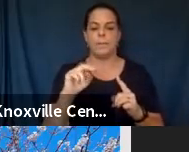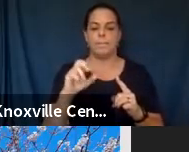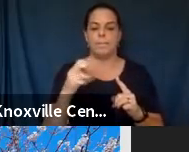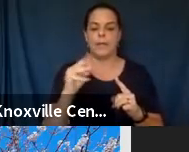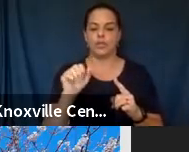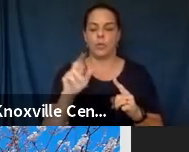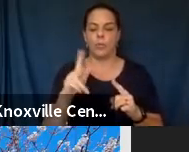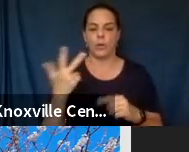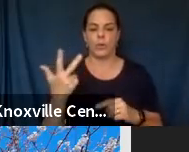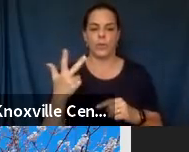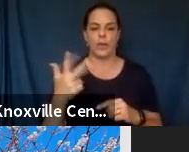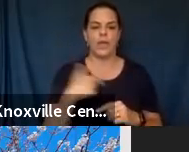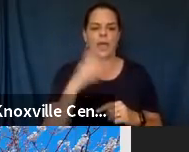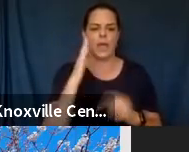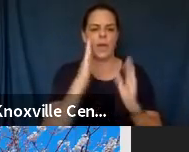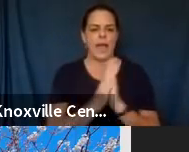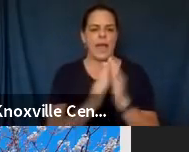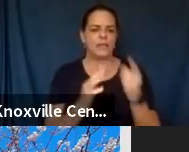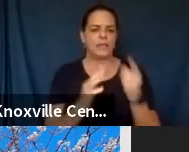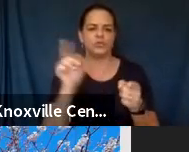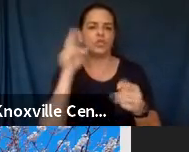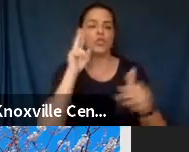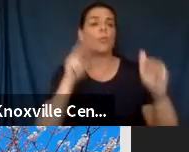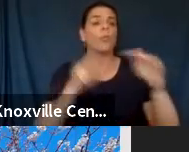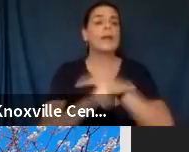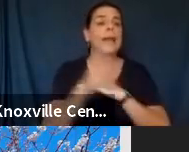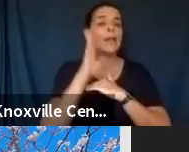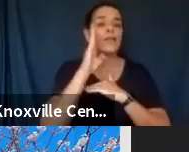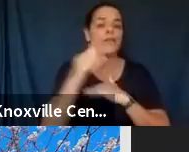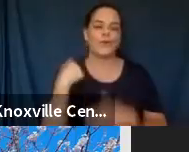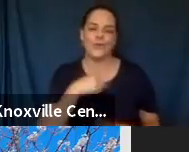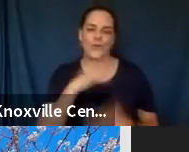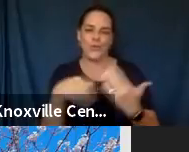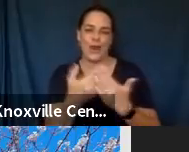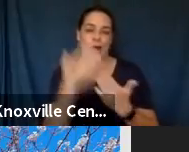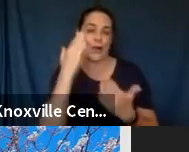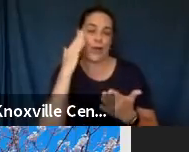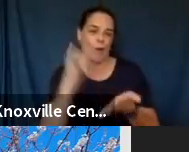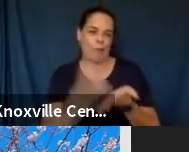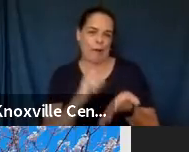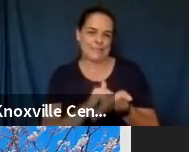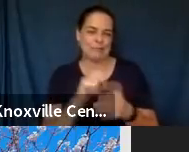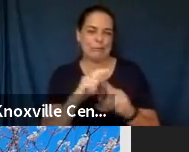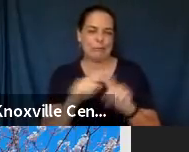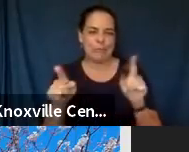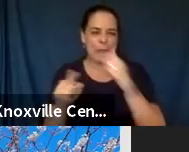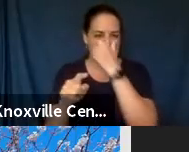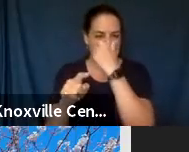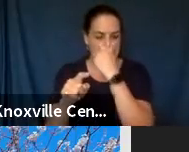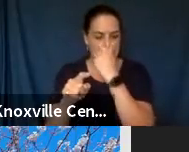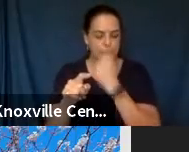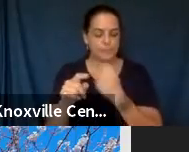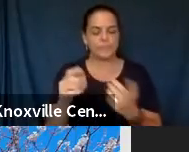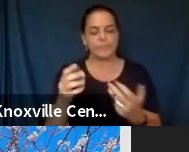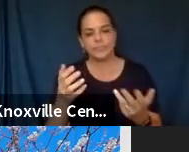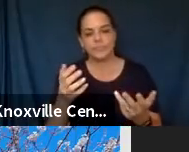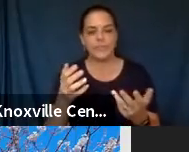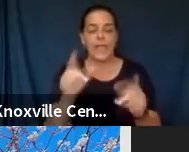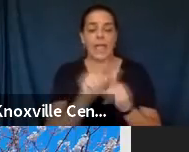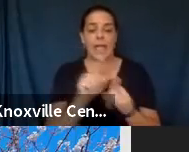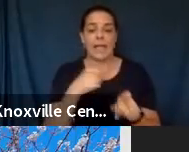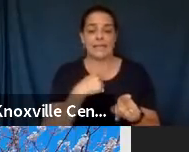to the, I'm going to ask you to predict the future, which we all know we can't do, but anecdotally, as I've